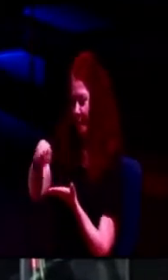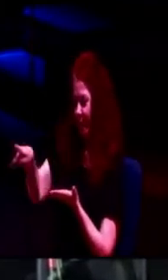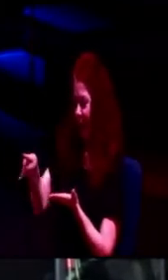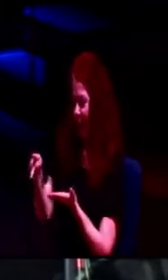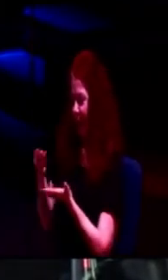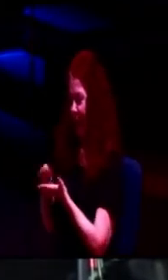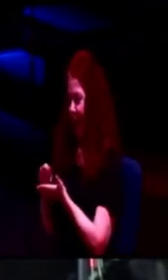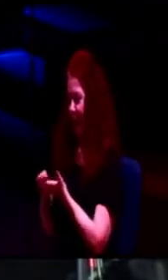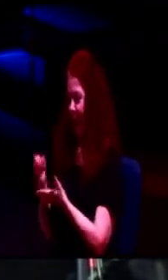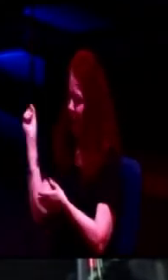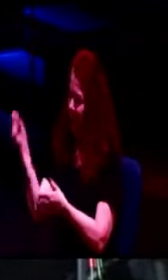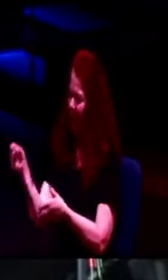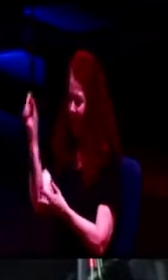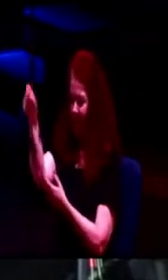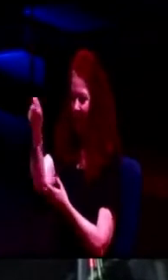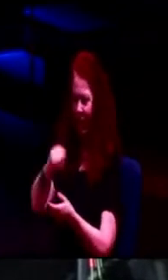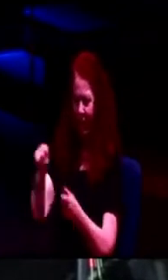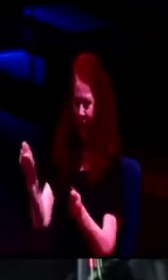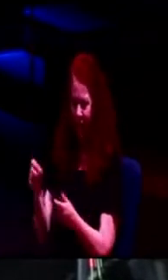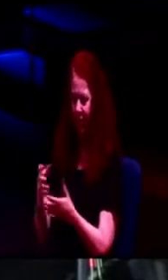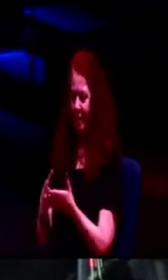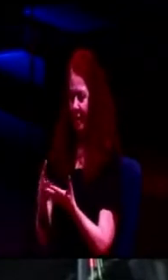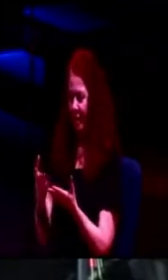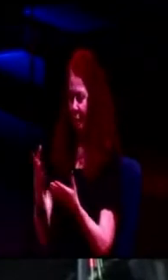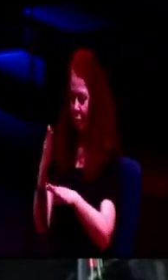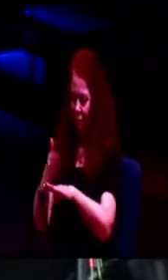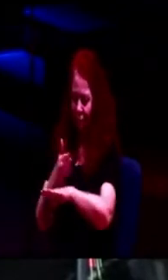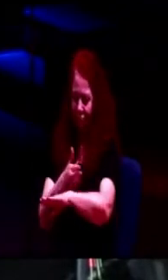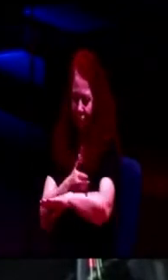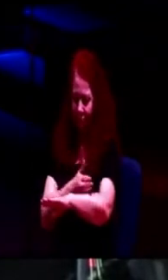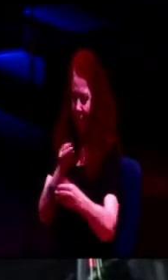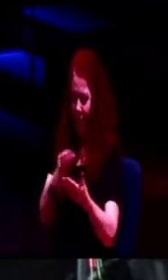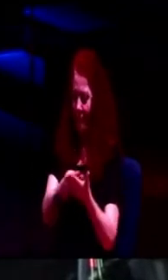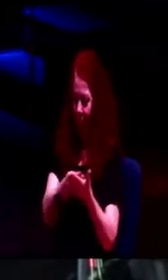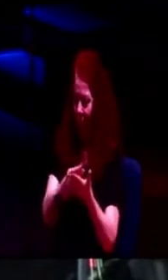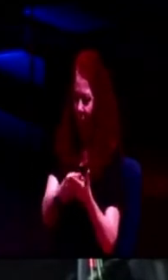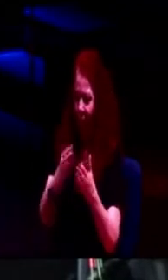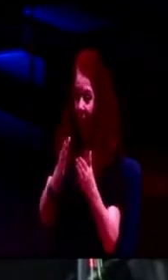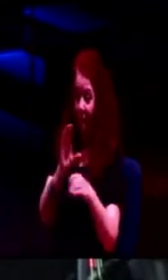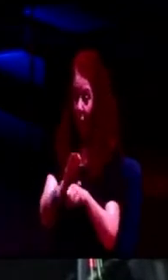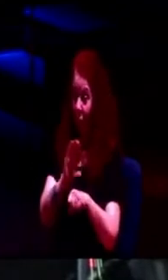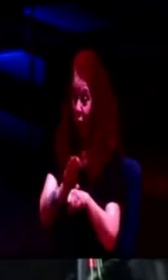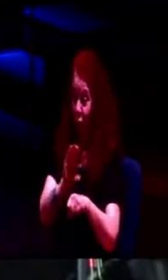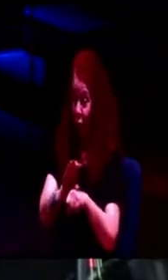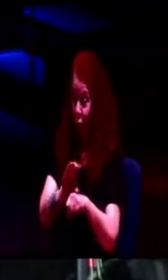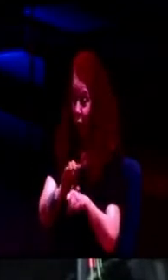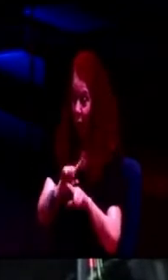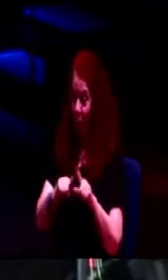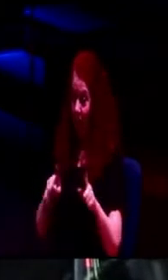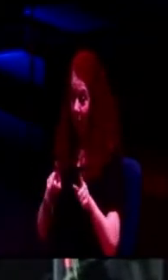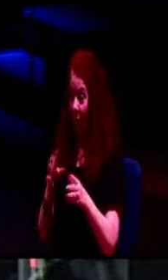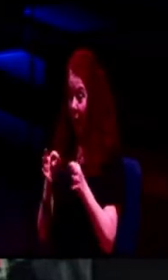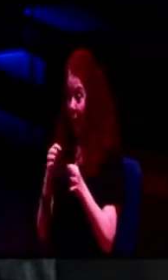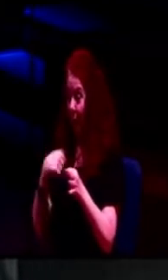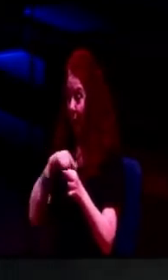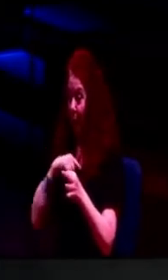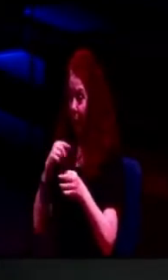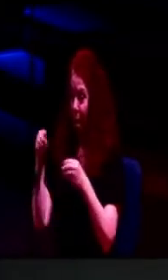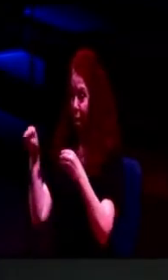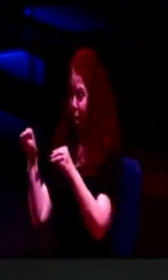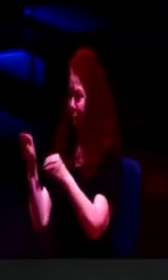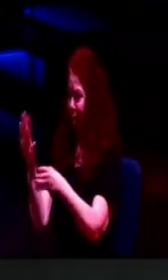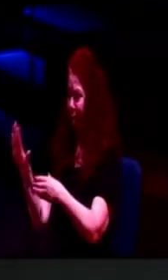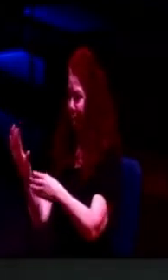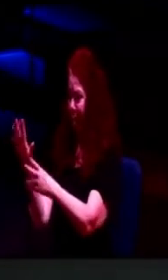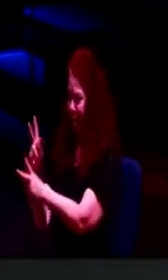is saying the kingdom of heaven is like. And some of you are sitting here with an opportunity